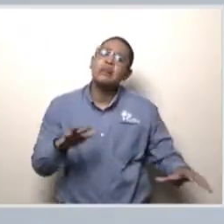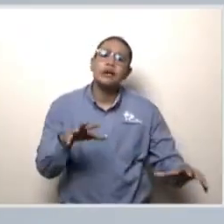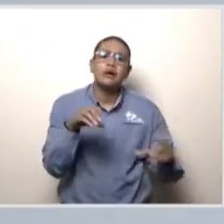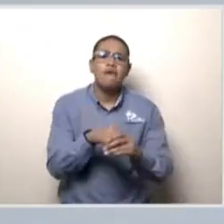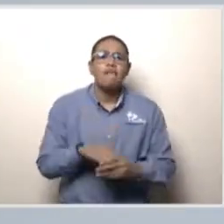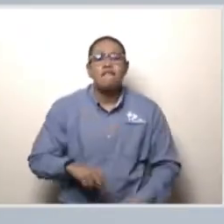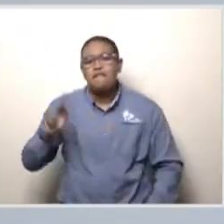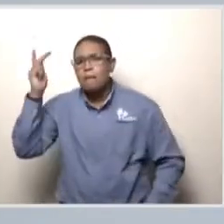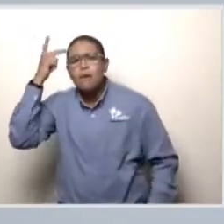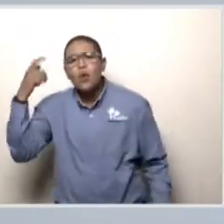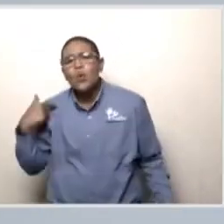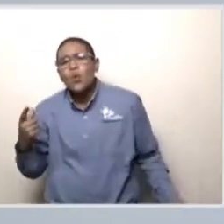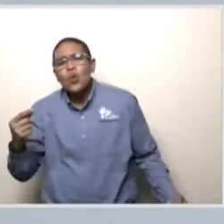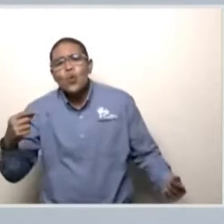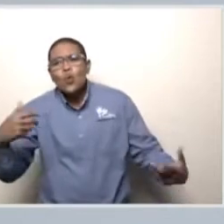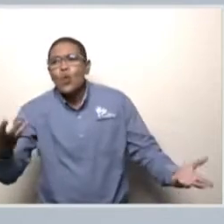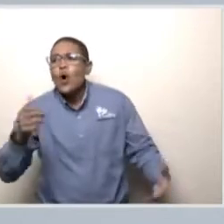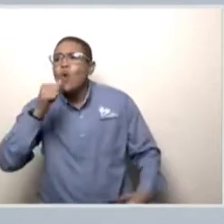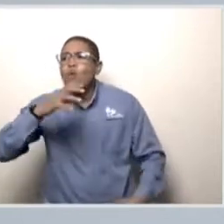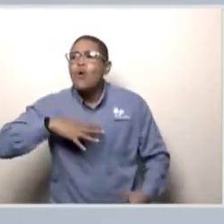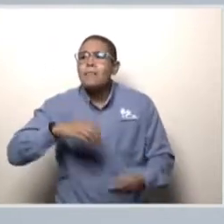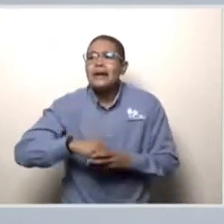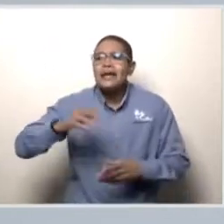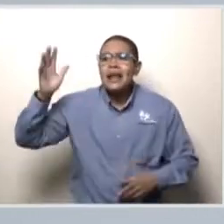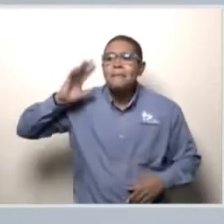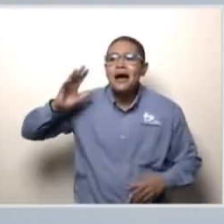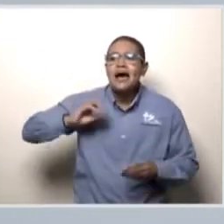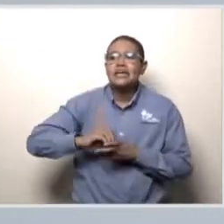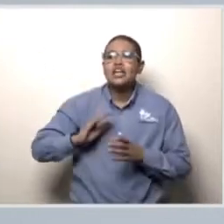the past in our country